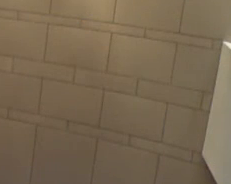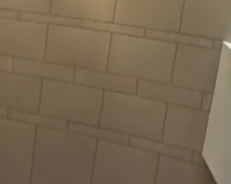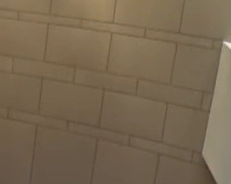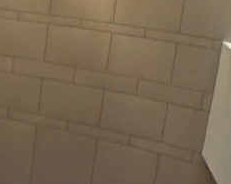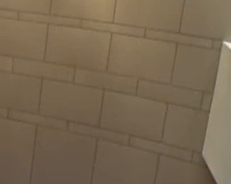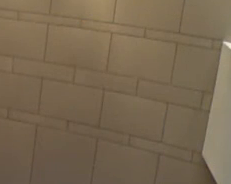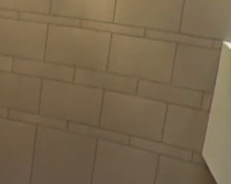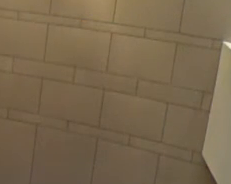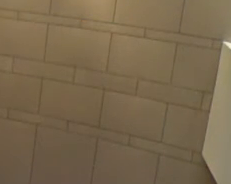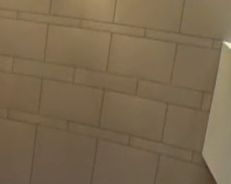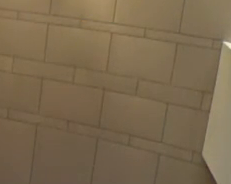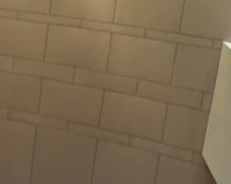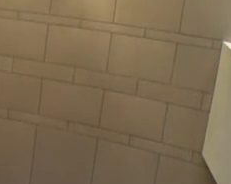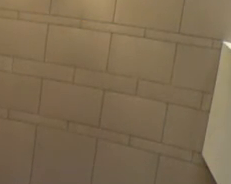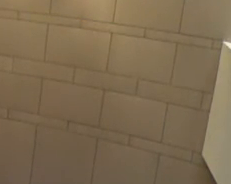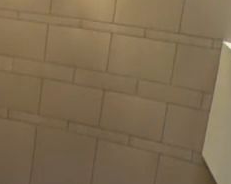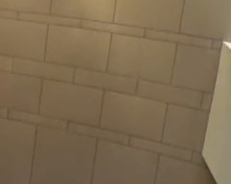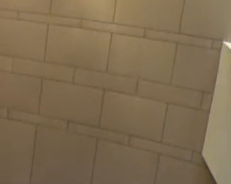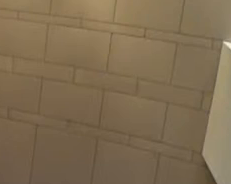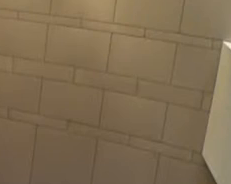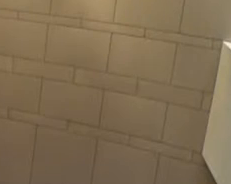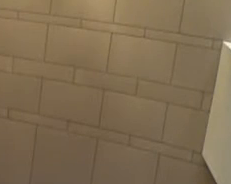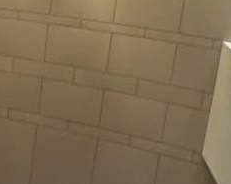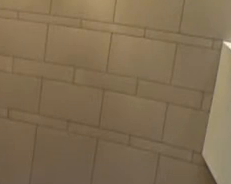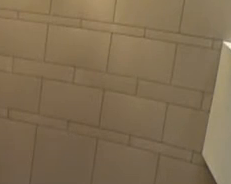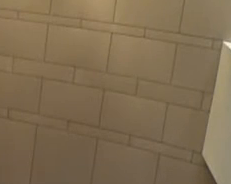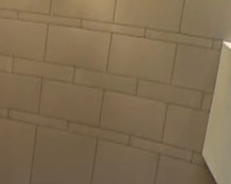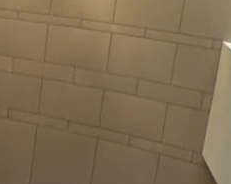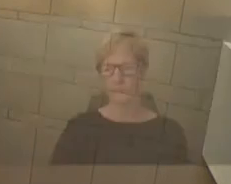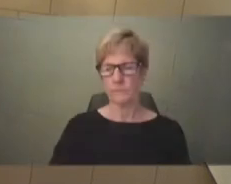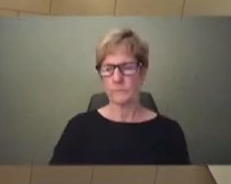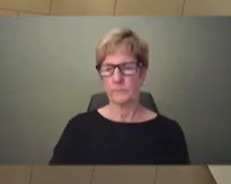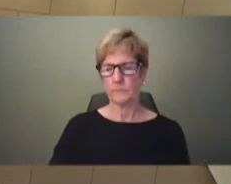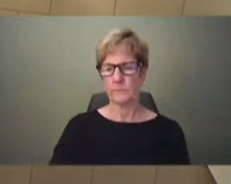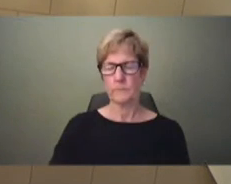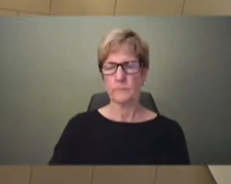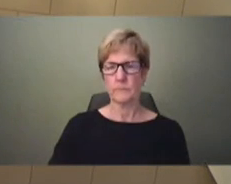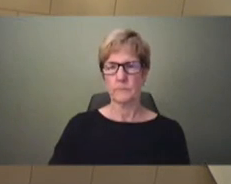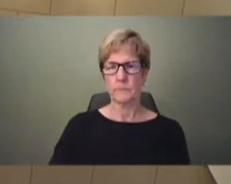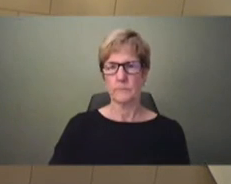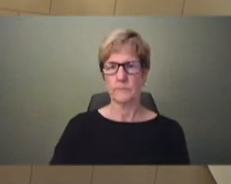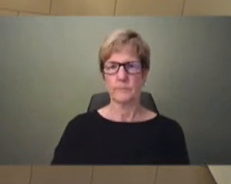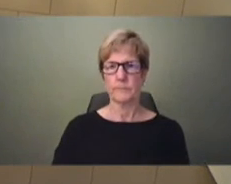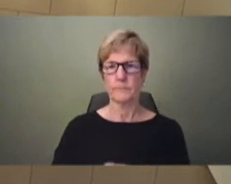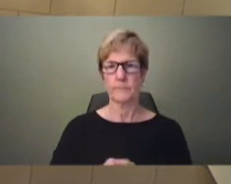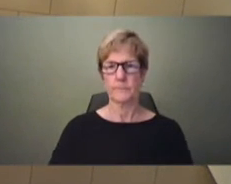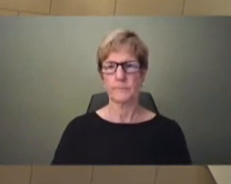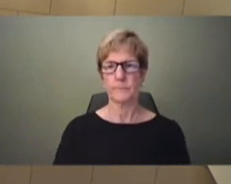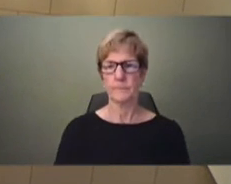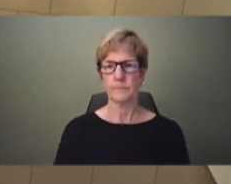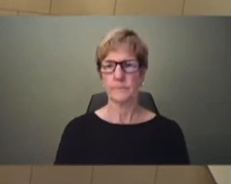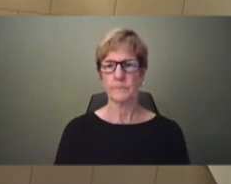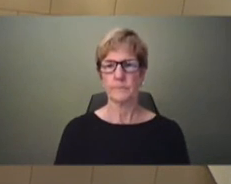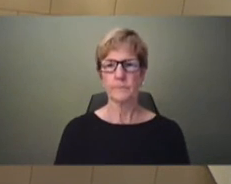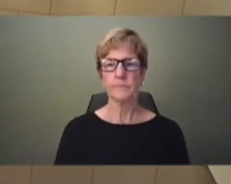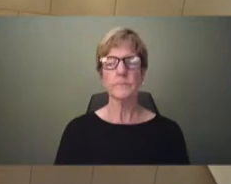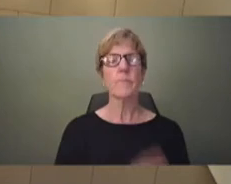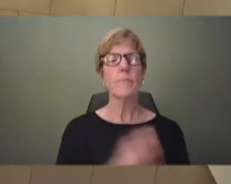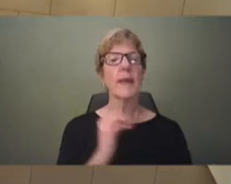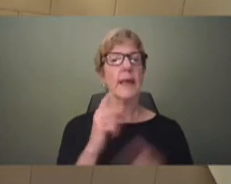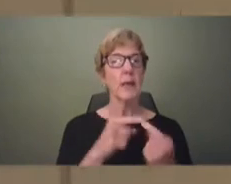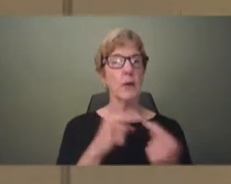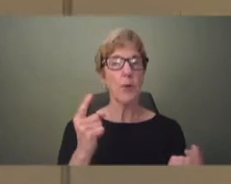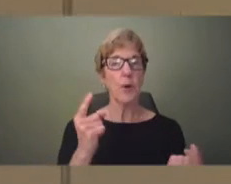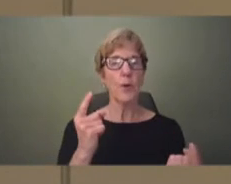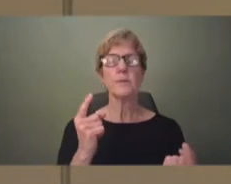close public hearing any comment um hearing none all in favor closing public hear please raise your hand any opposed seeing none the um